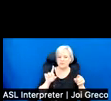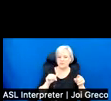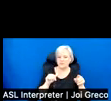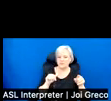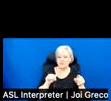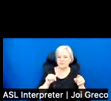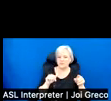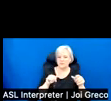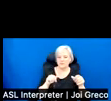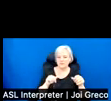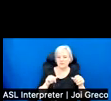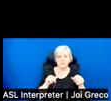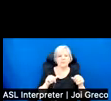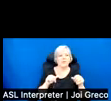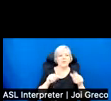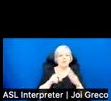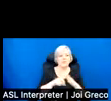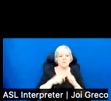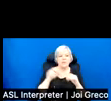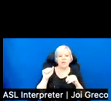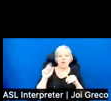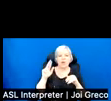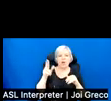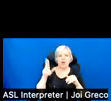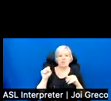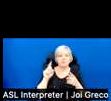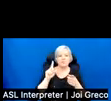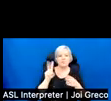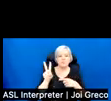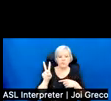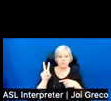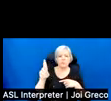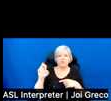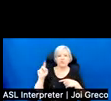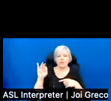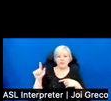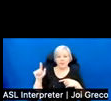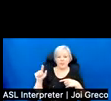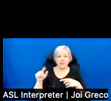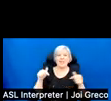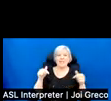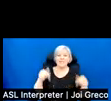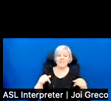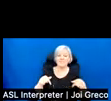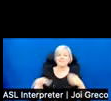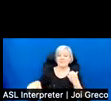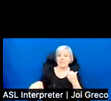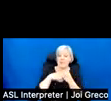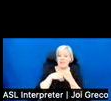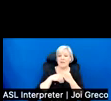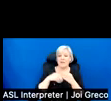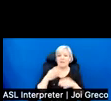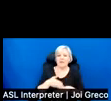is an Argus II retinal prosthesis. And so the Argus II is a prosthetic device that was approved